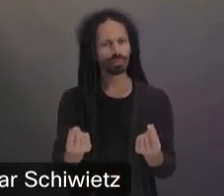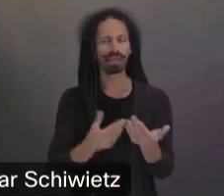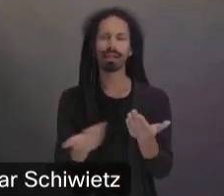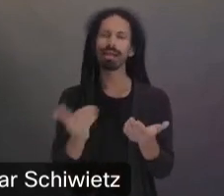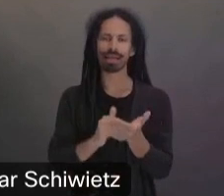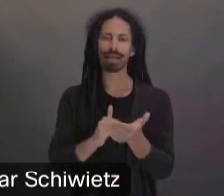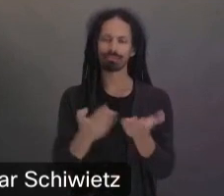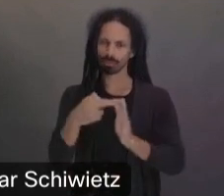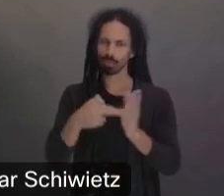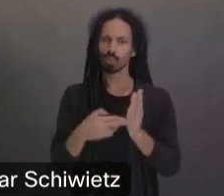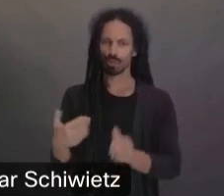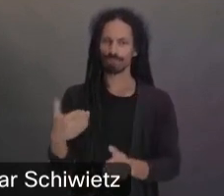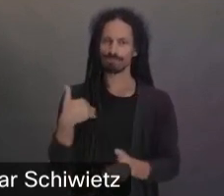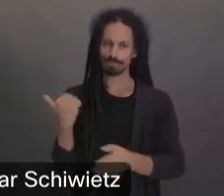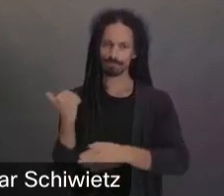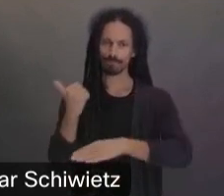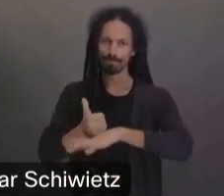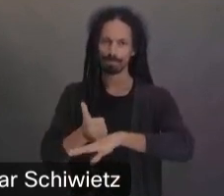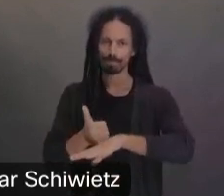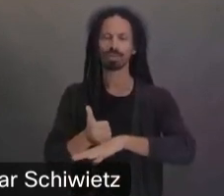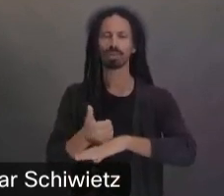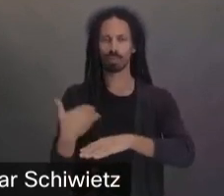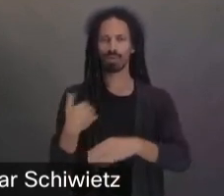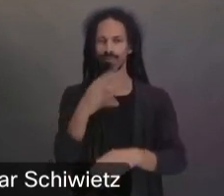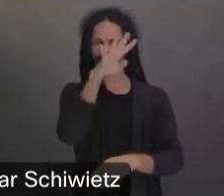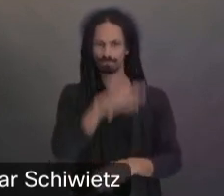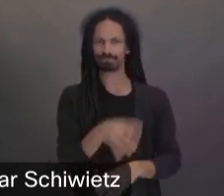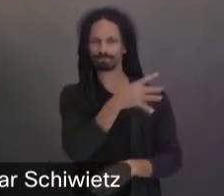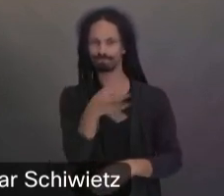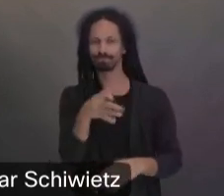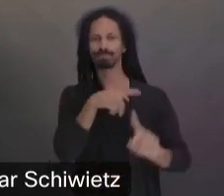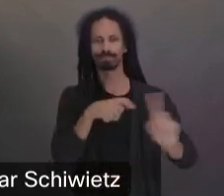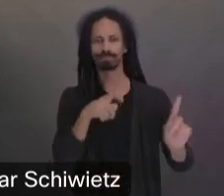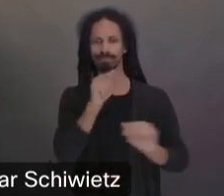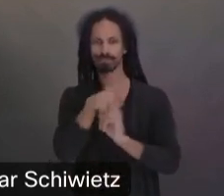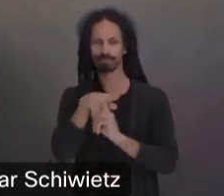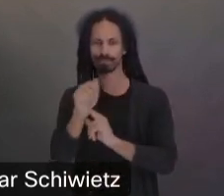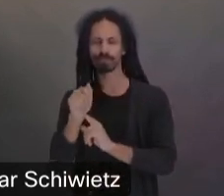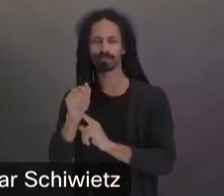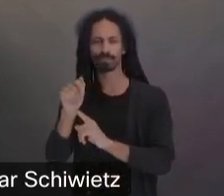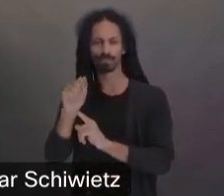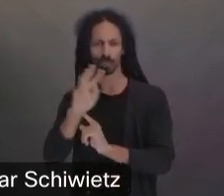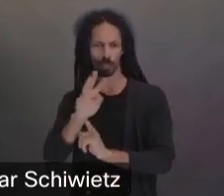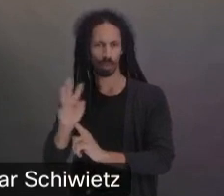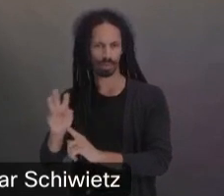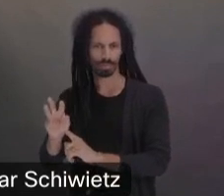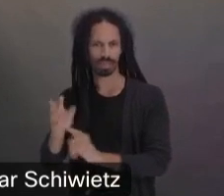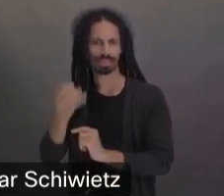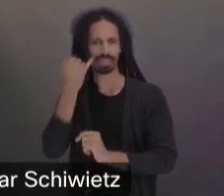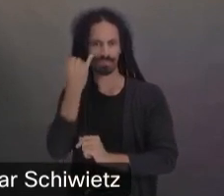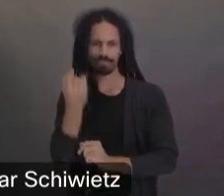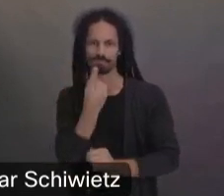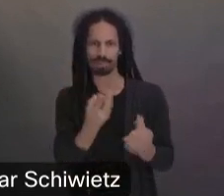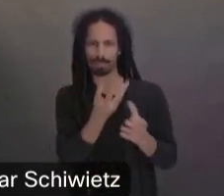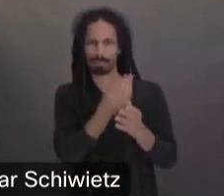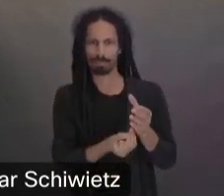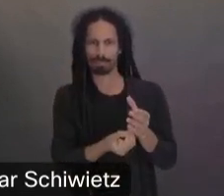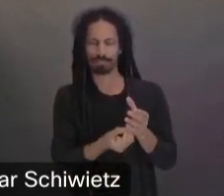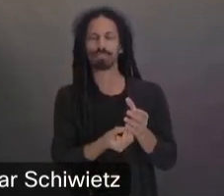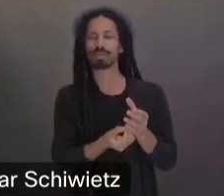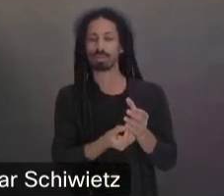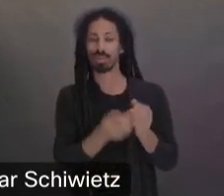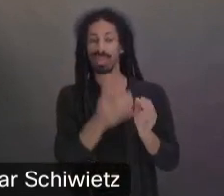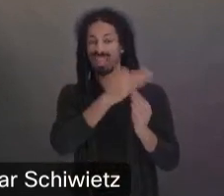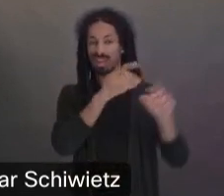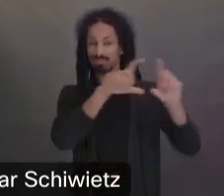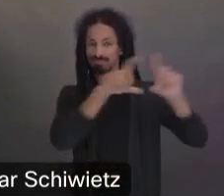us with a really great table with some examples of what you would do if you did not have that. So if all elements are present,